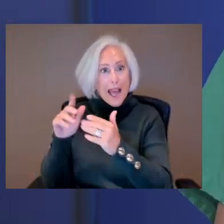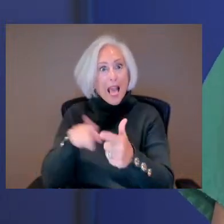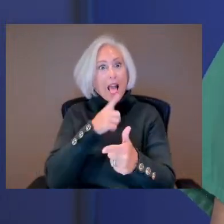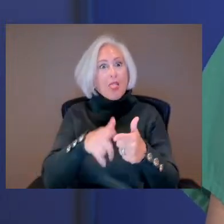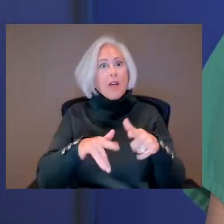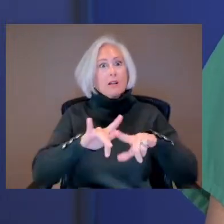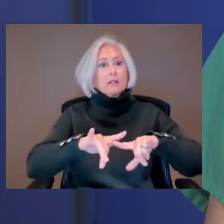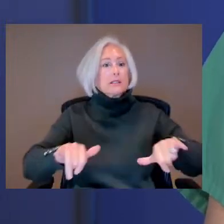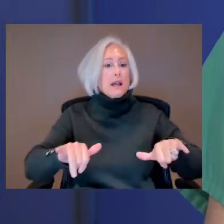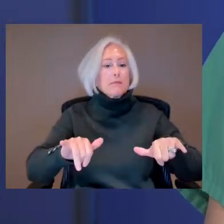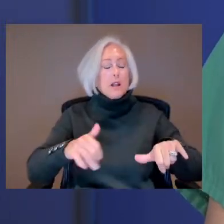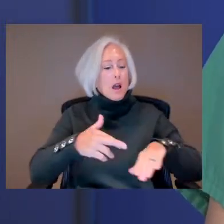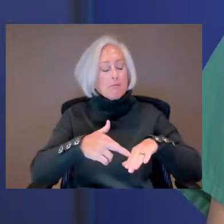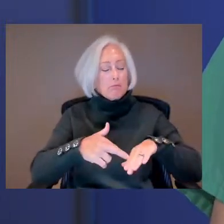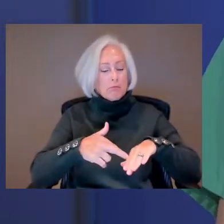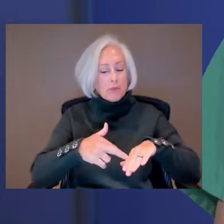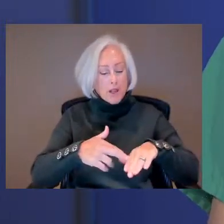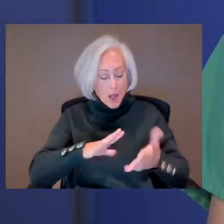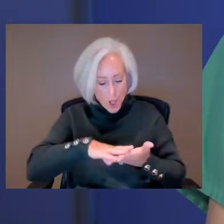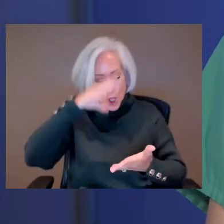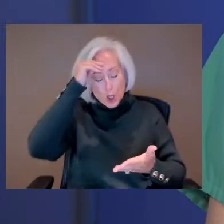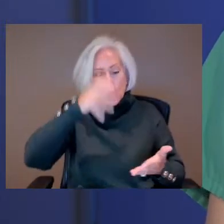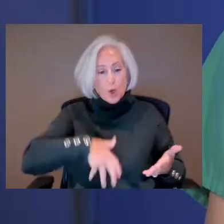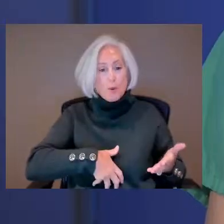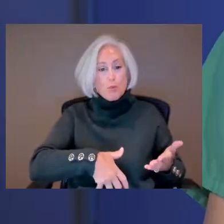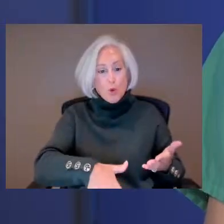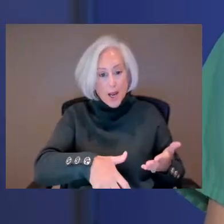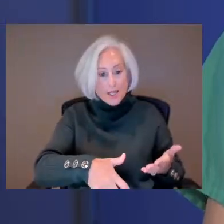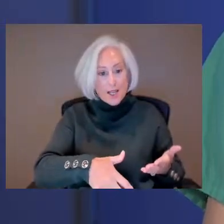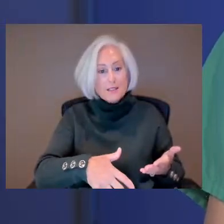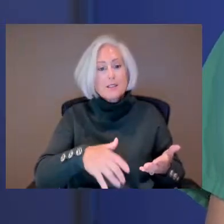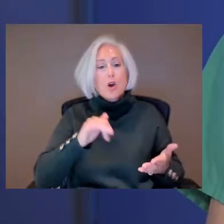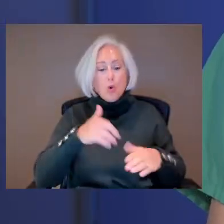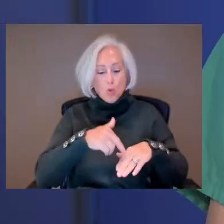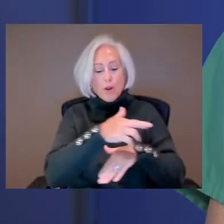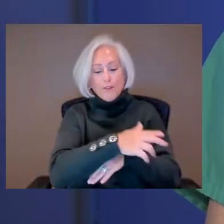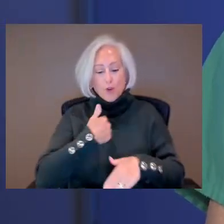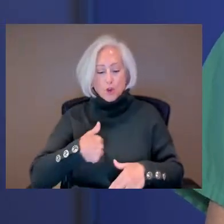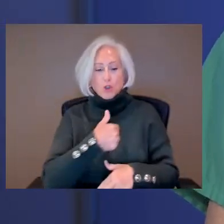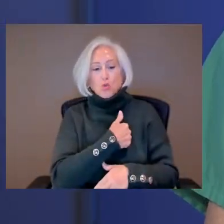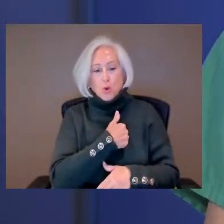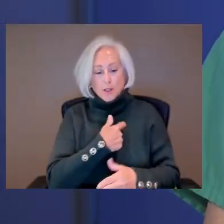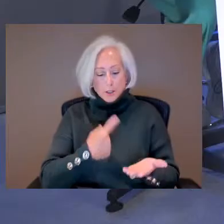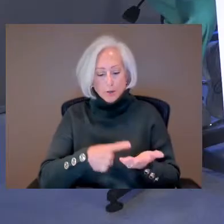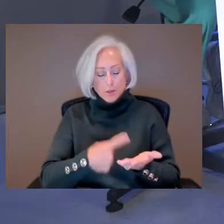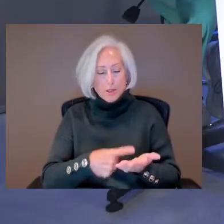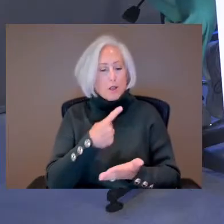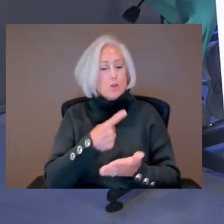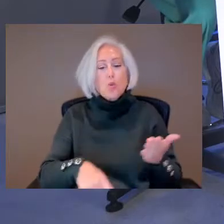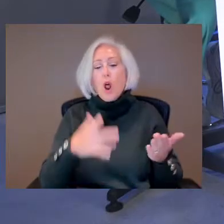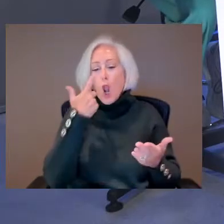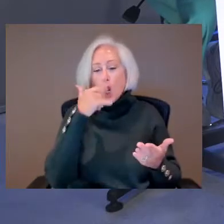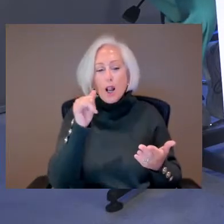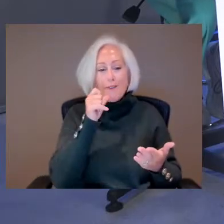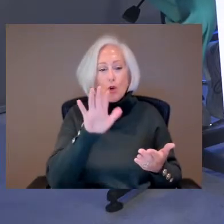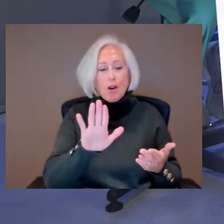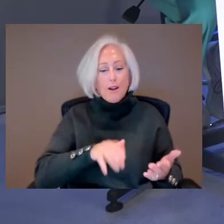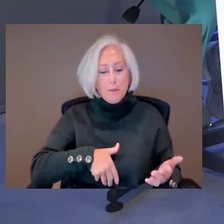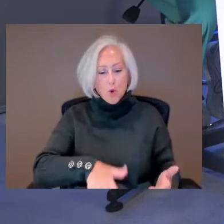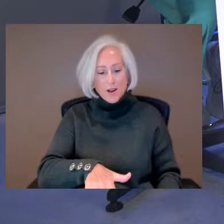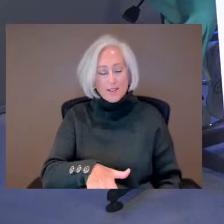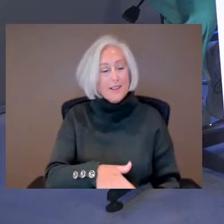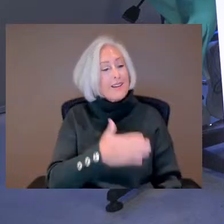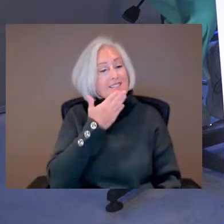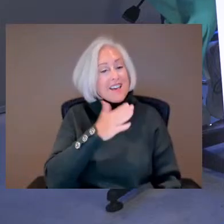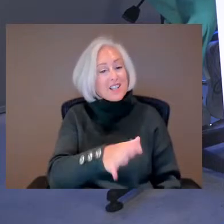to us to have a conversation about what this looks like for the remainder of their pregnancy. Dr. Parrish, we always appreciate your expertise in